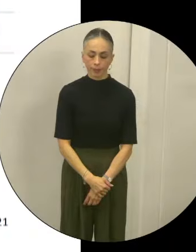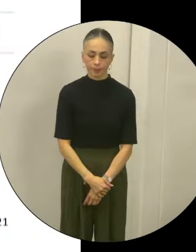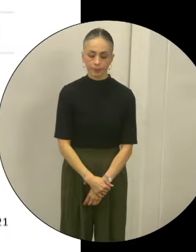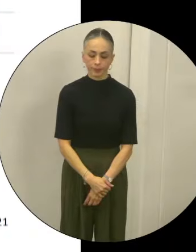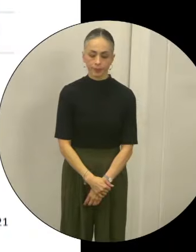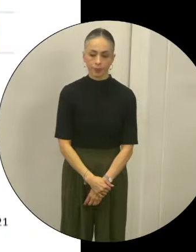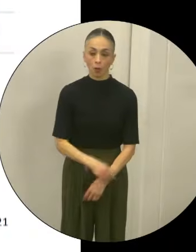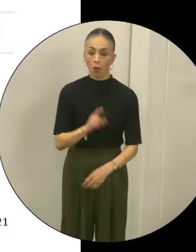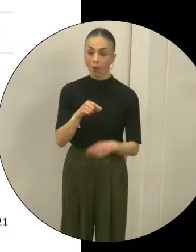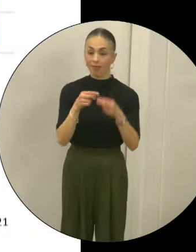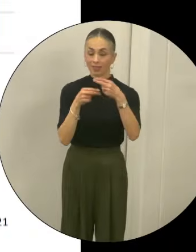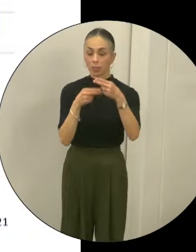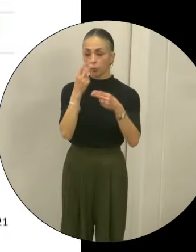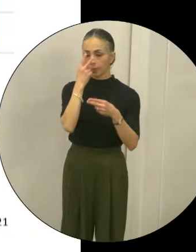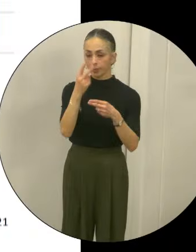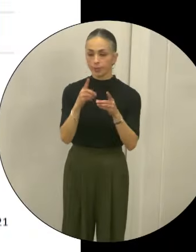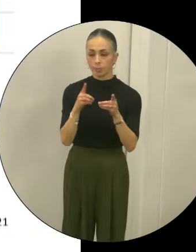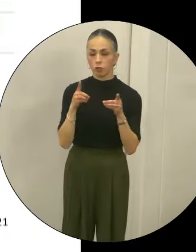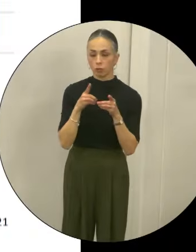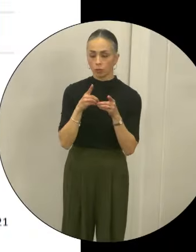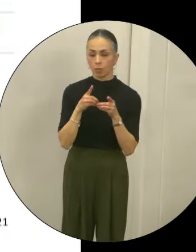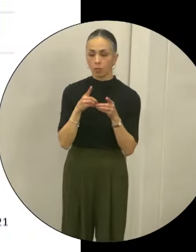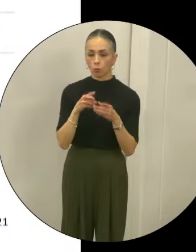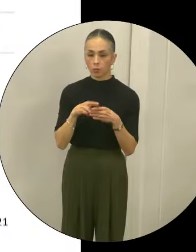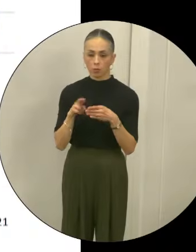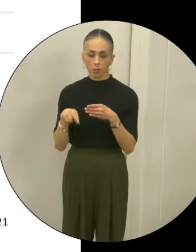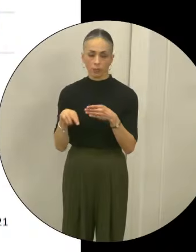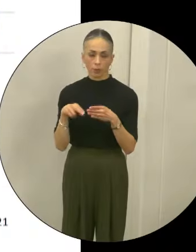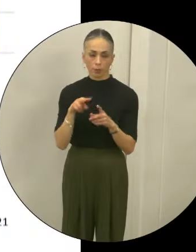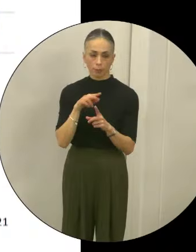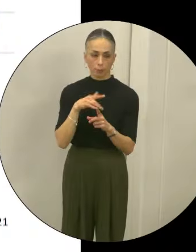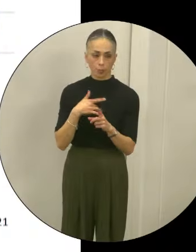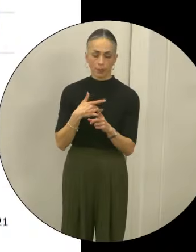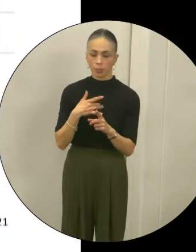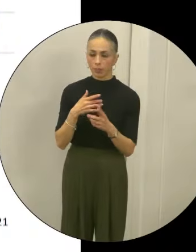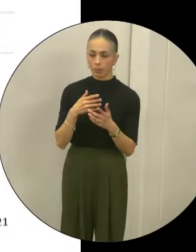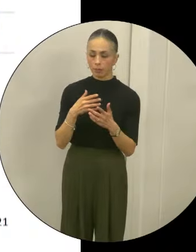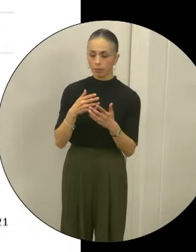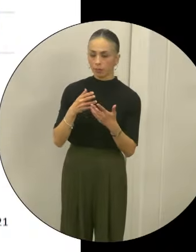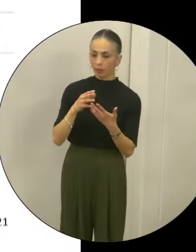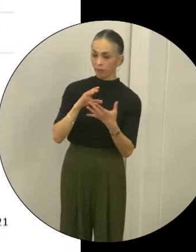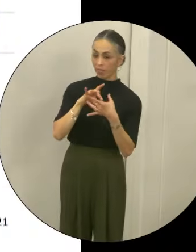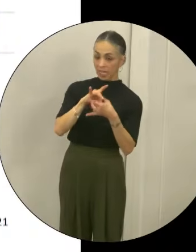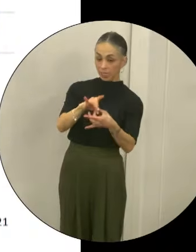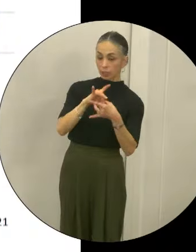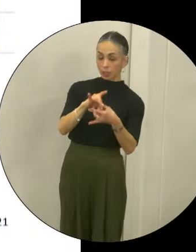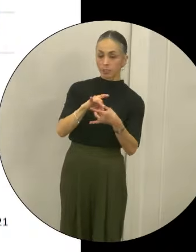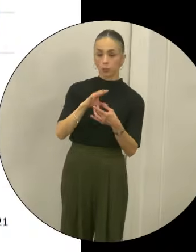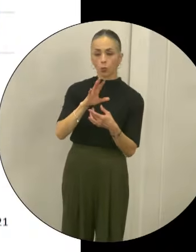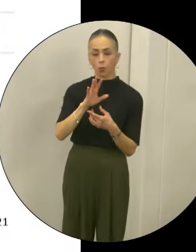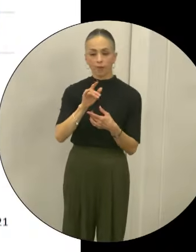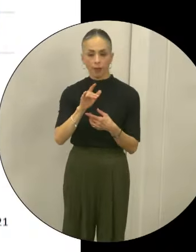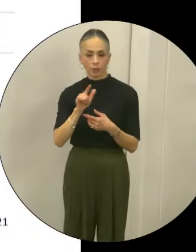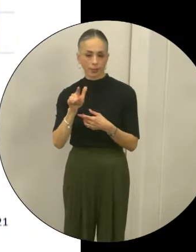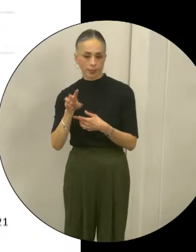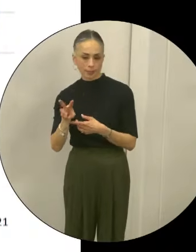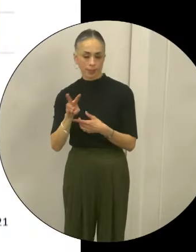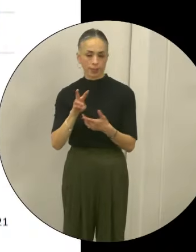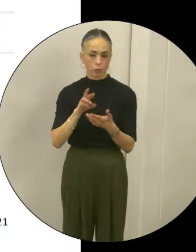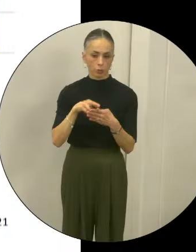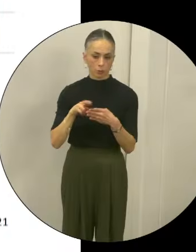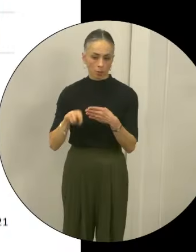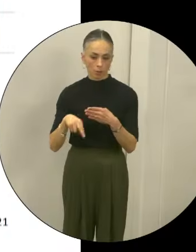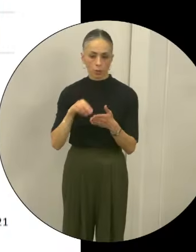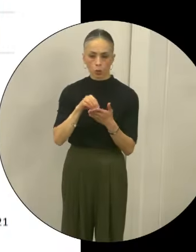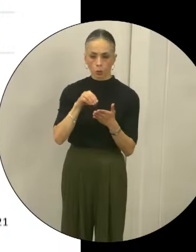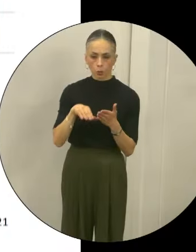On this slide, you will see the district overall results for the perception of connection. For the 2025-2026 results, we see increases in student